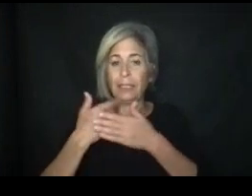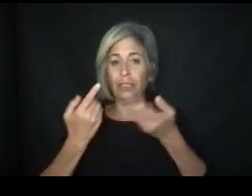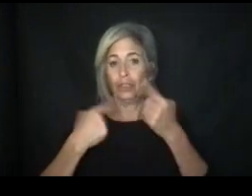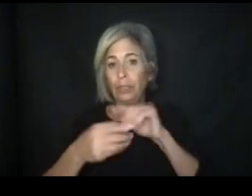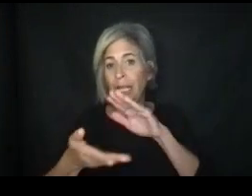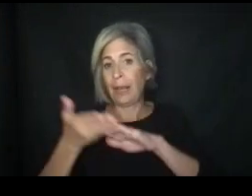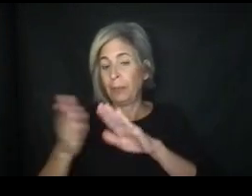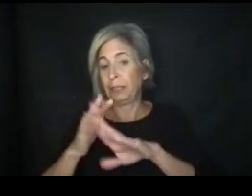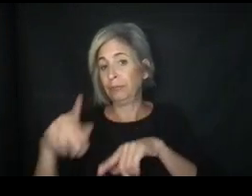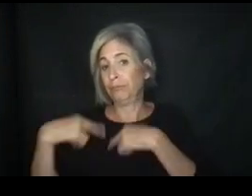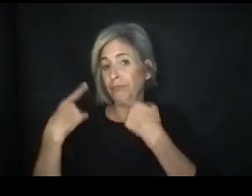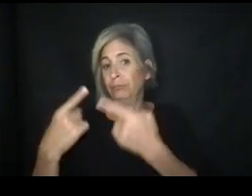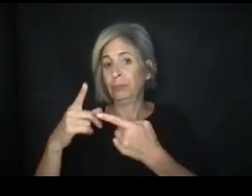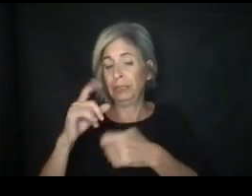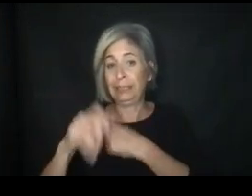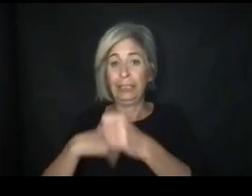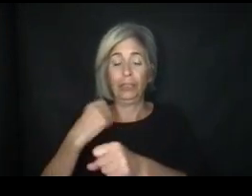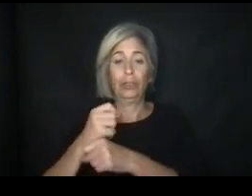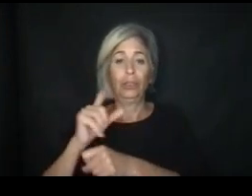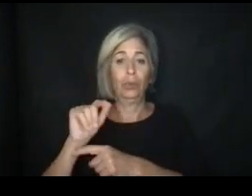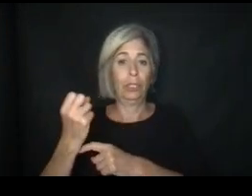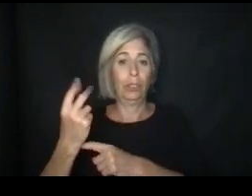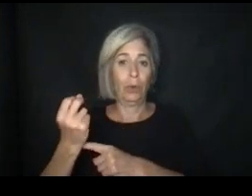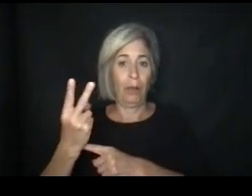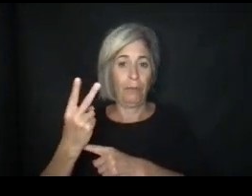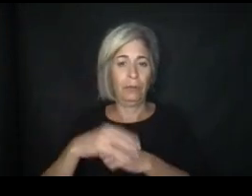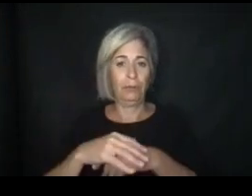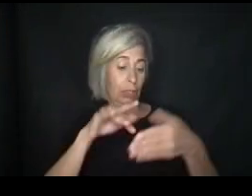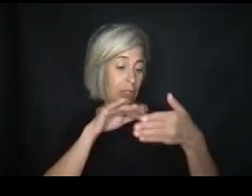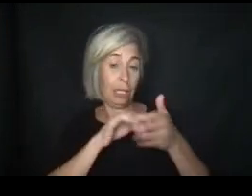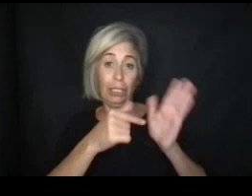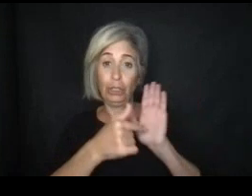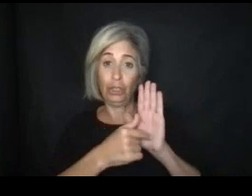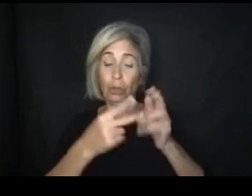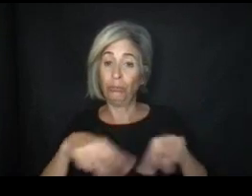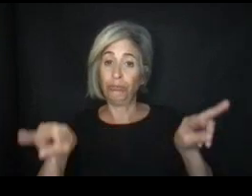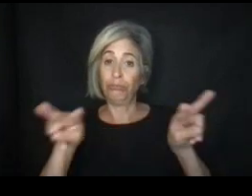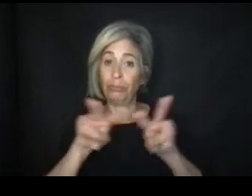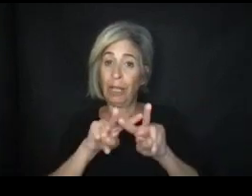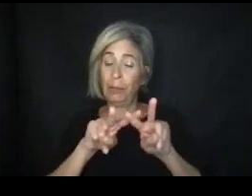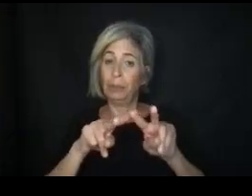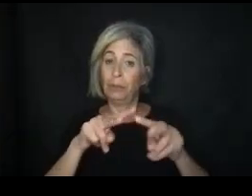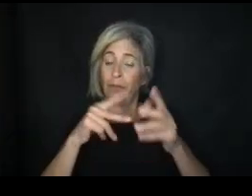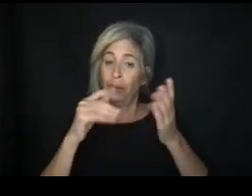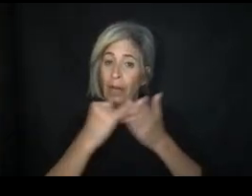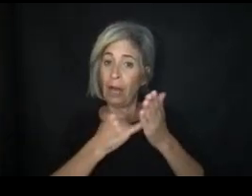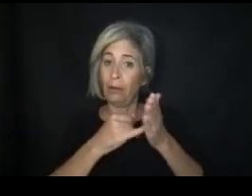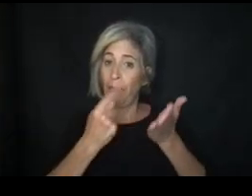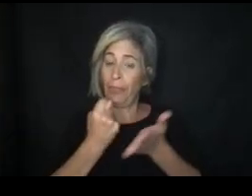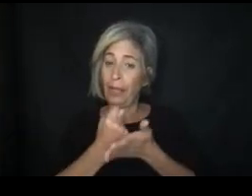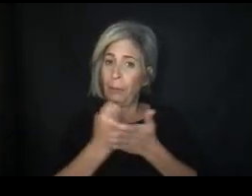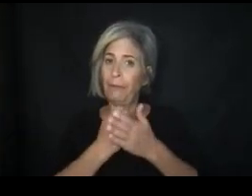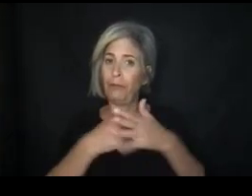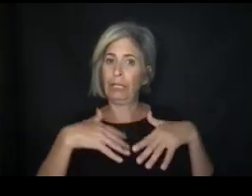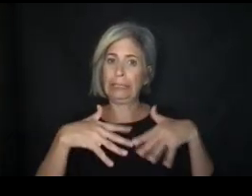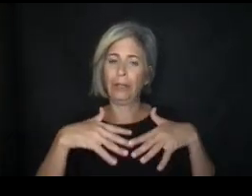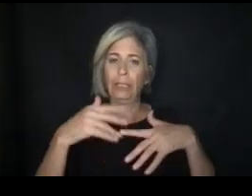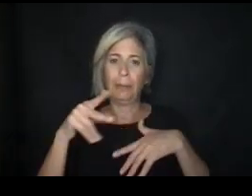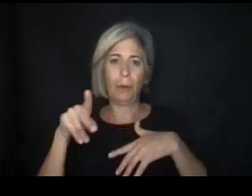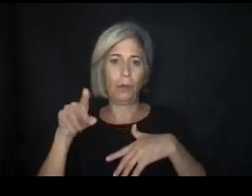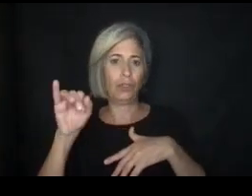since 2012. Studies suggest that art therapy can be very valuable in treating issues such as depression, anxiety, post-traumatic